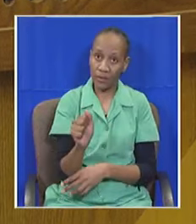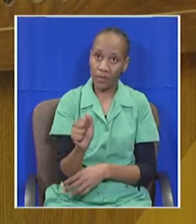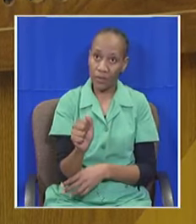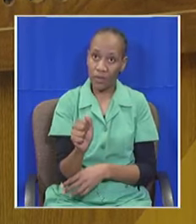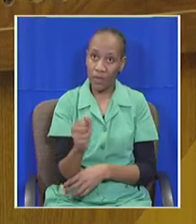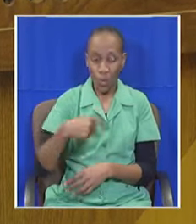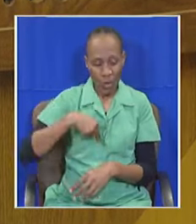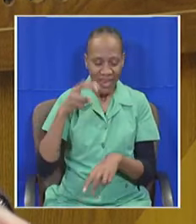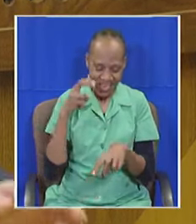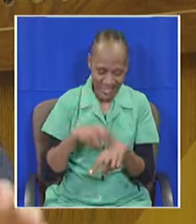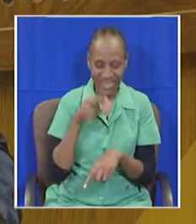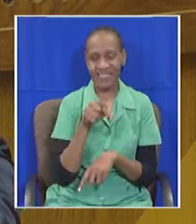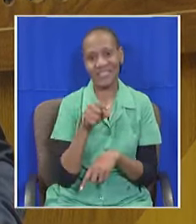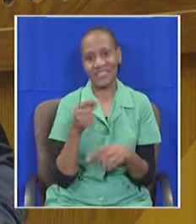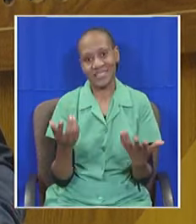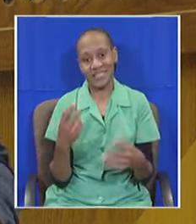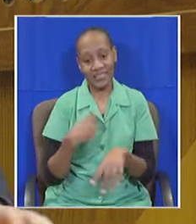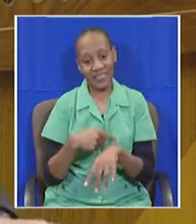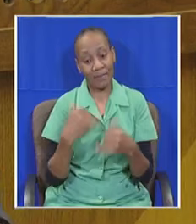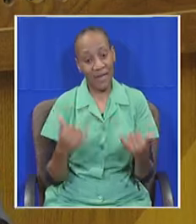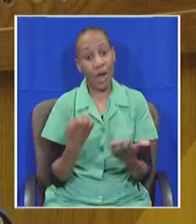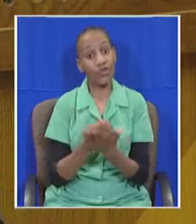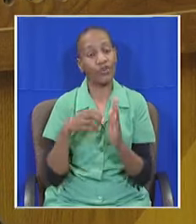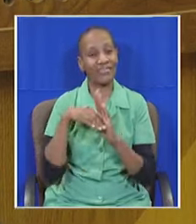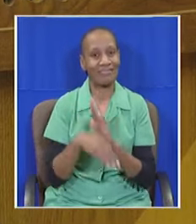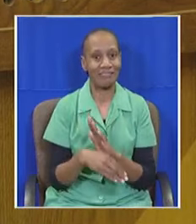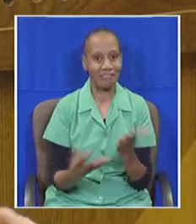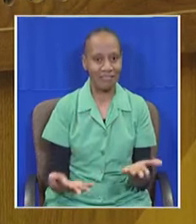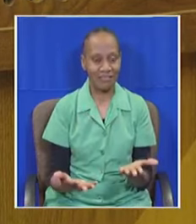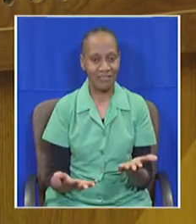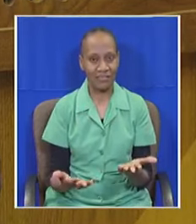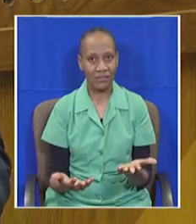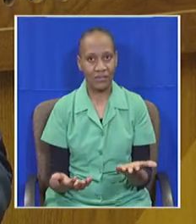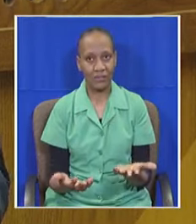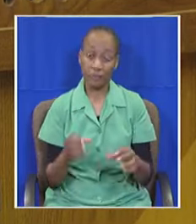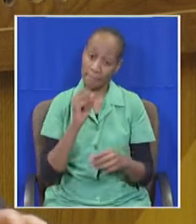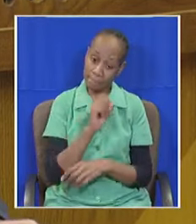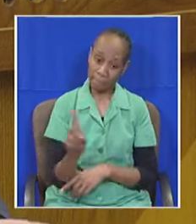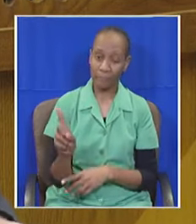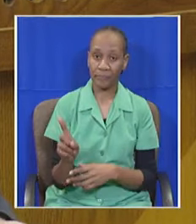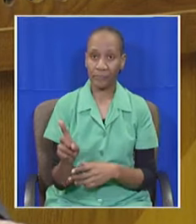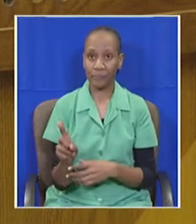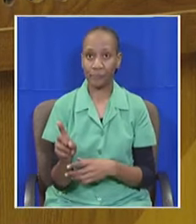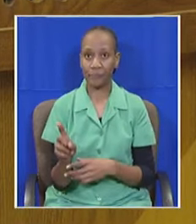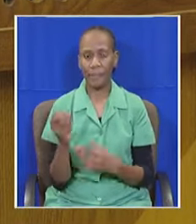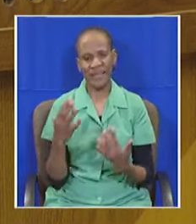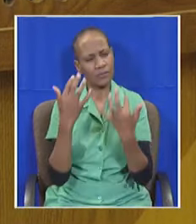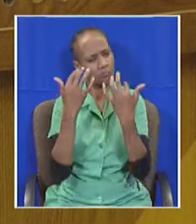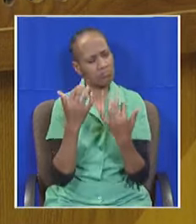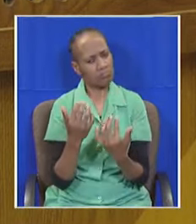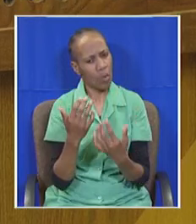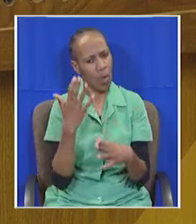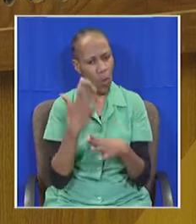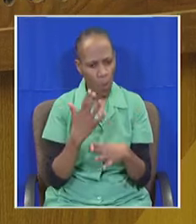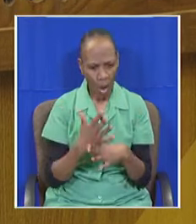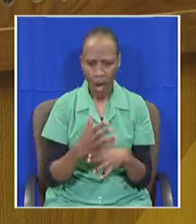we desperately need in times of recession that we're currently in. However, for such investment and job creation